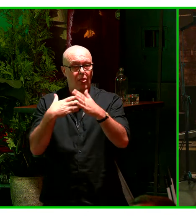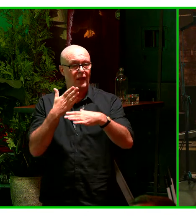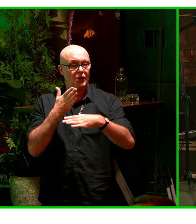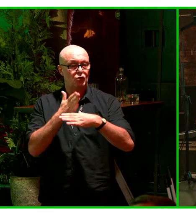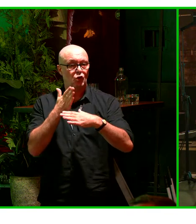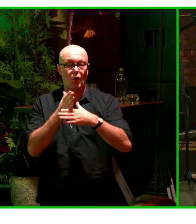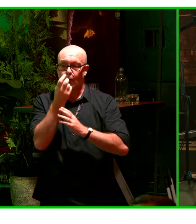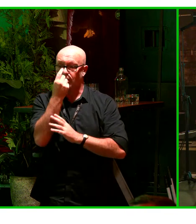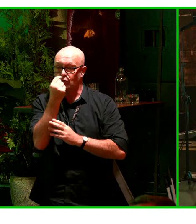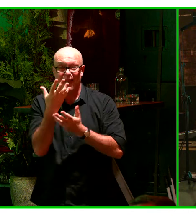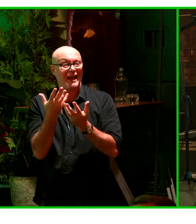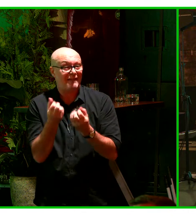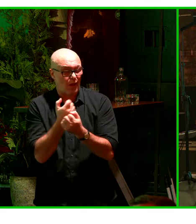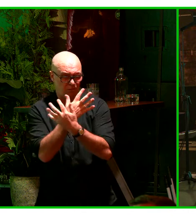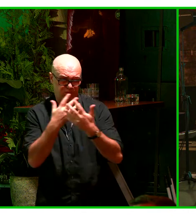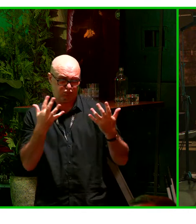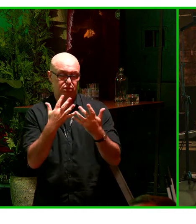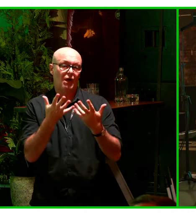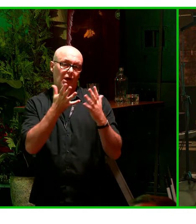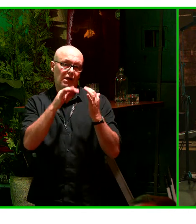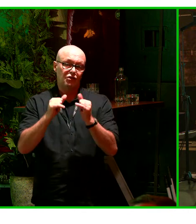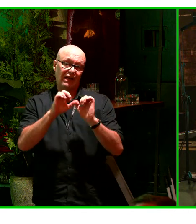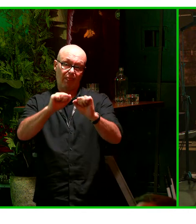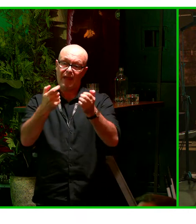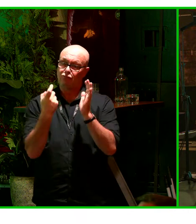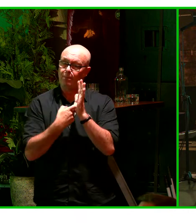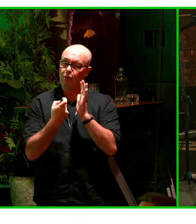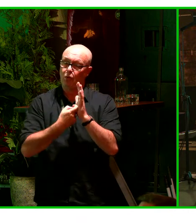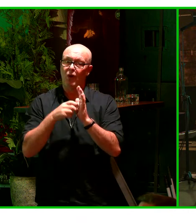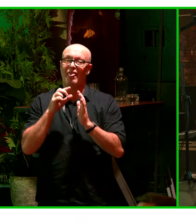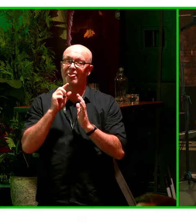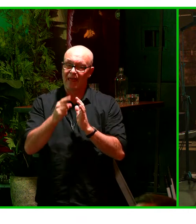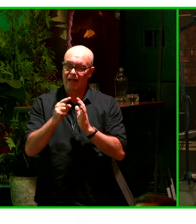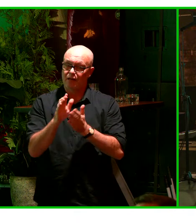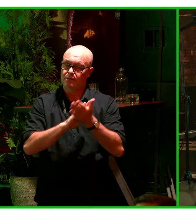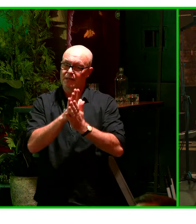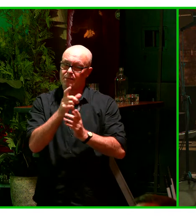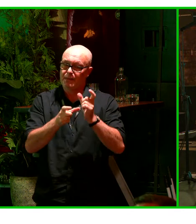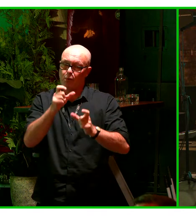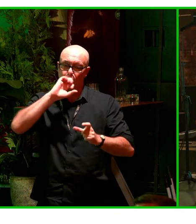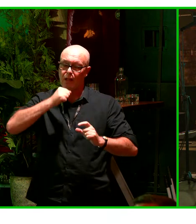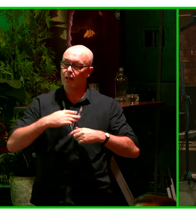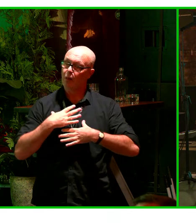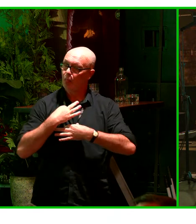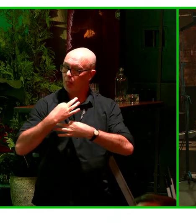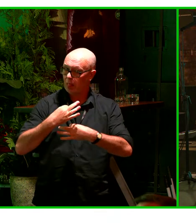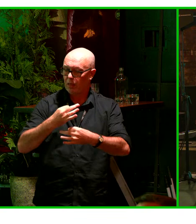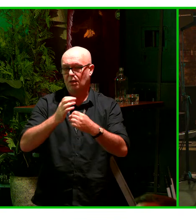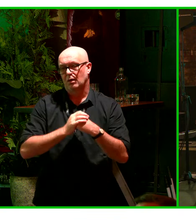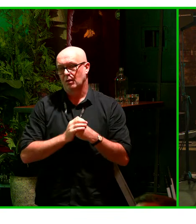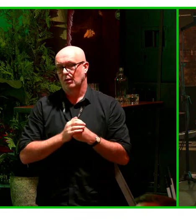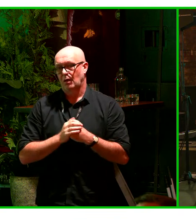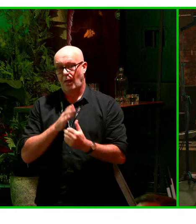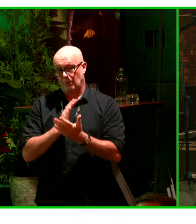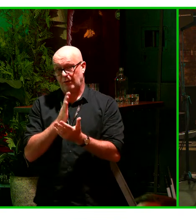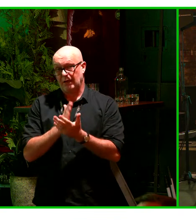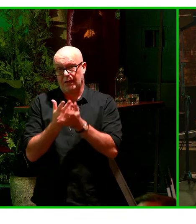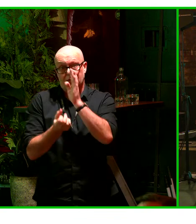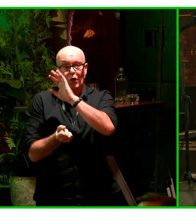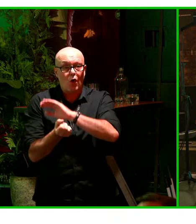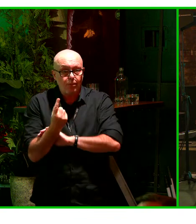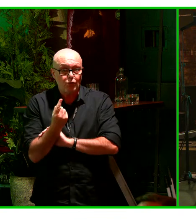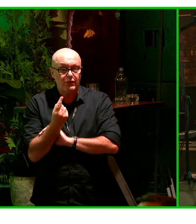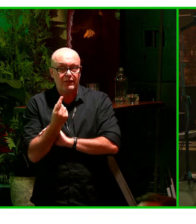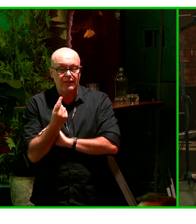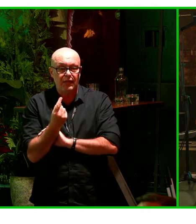the green economy. So look up their report. That will build buy-in, I think. It is actually a chance to re-industrialize